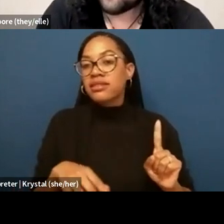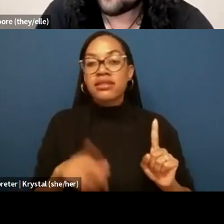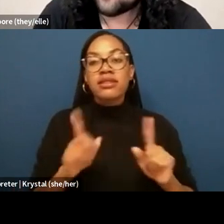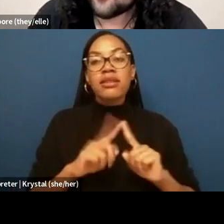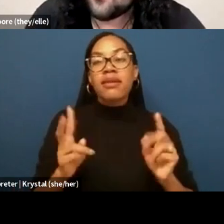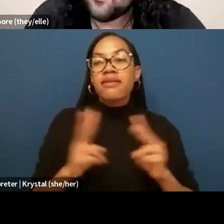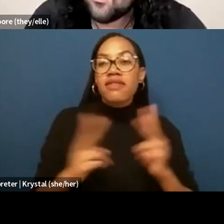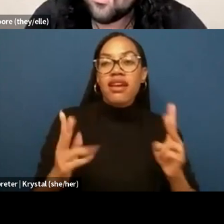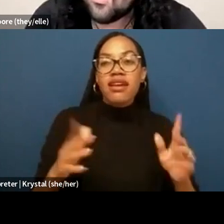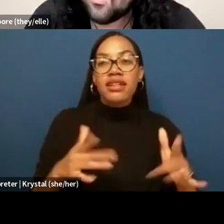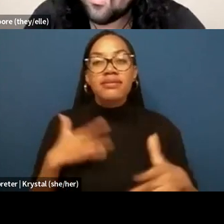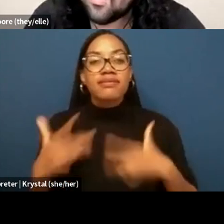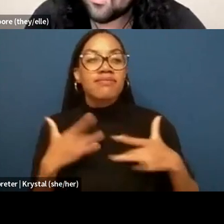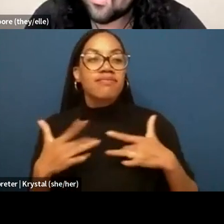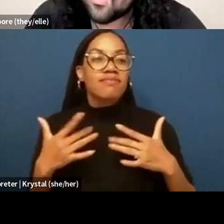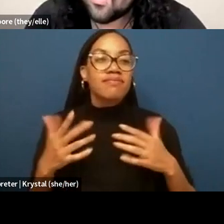learn how we can